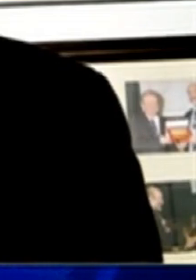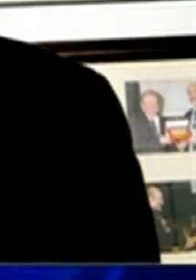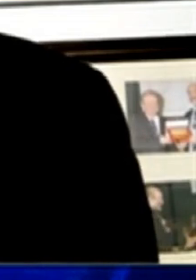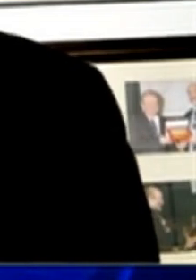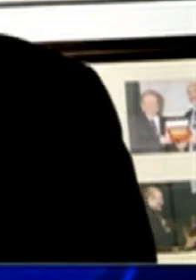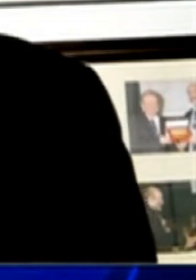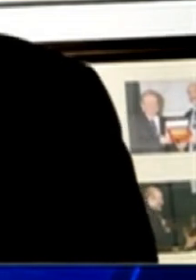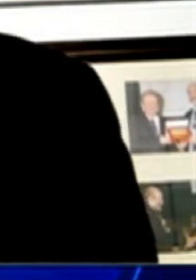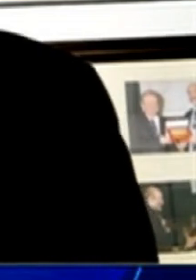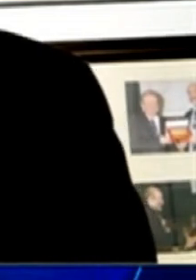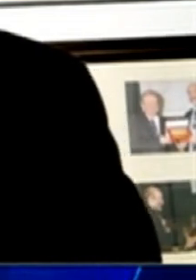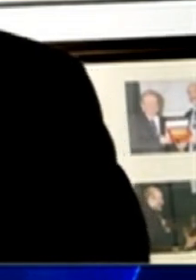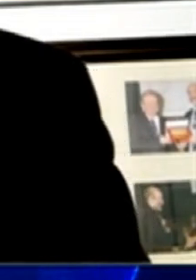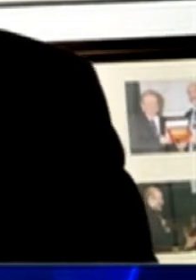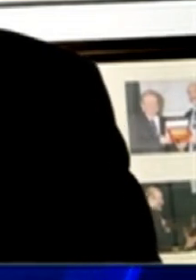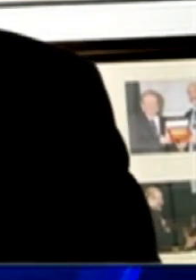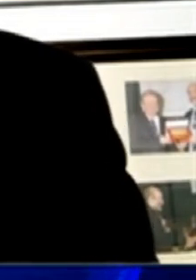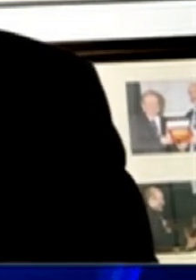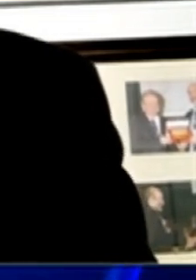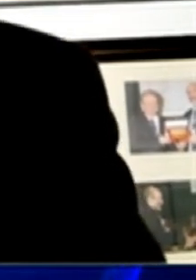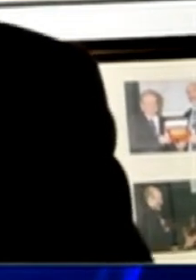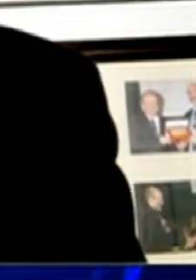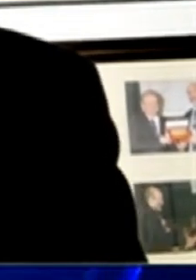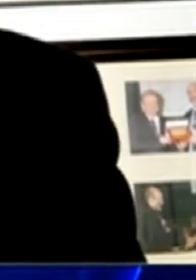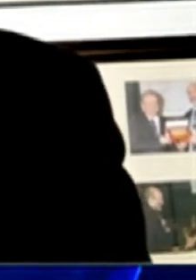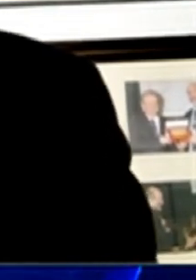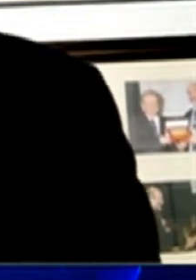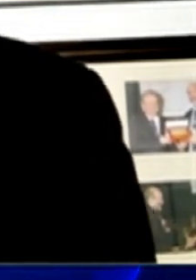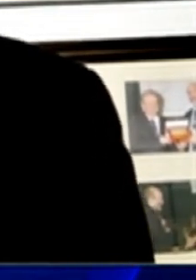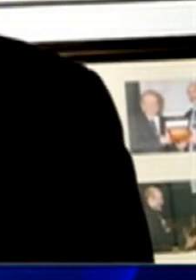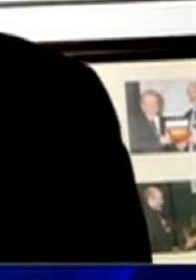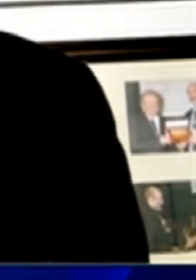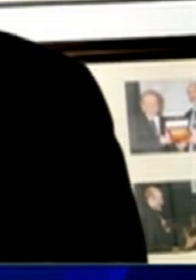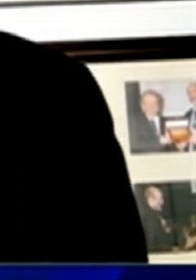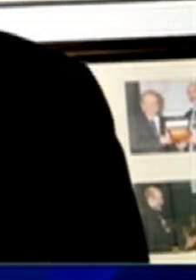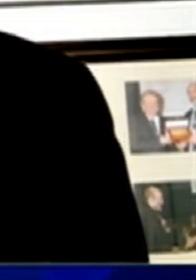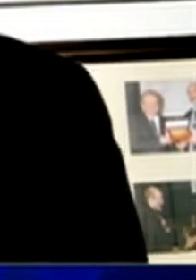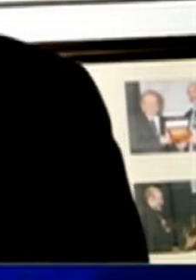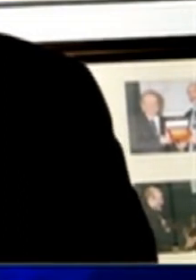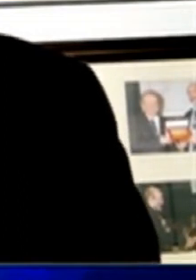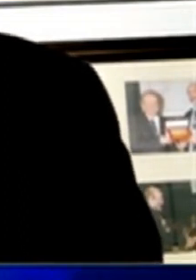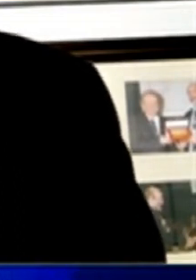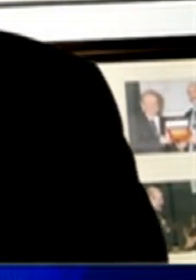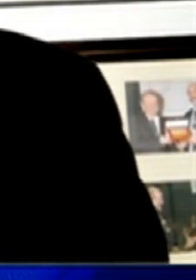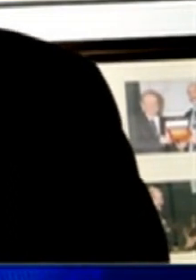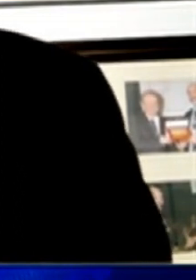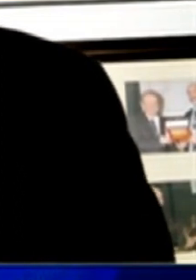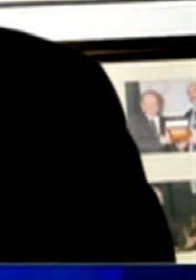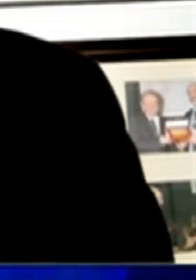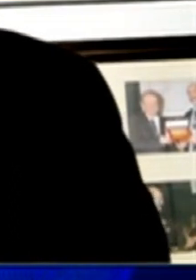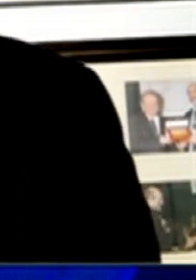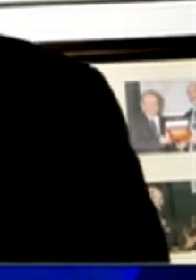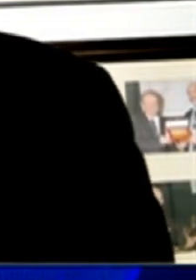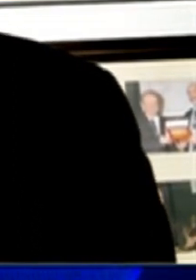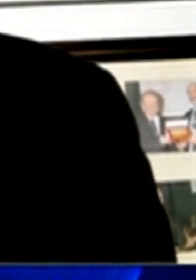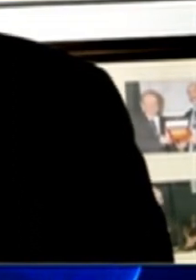of medications, the vaccine has no adverse effect on those taking those